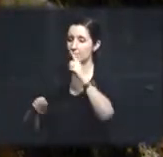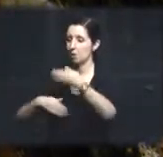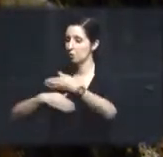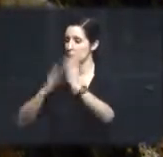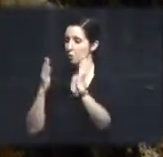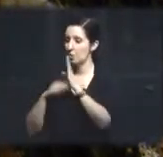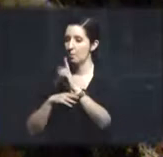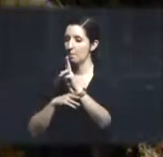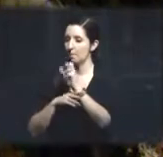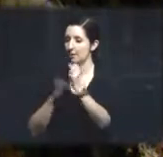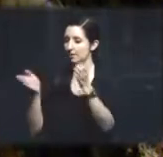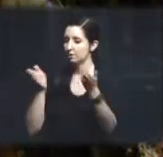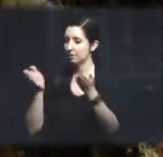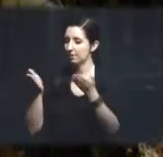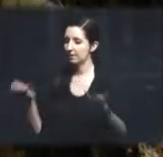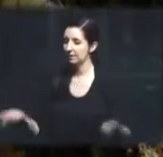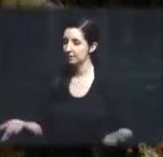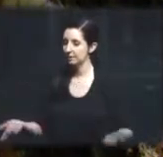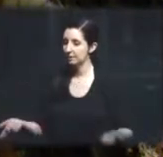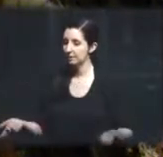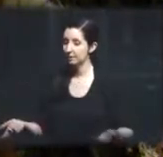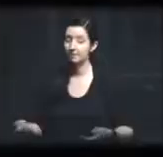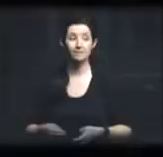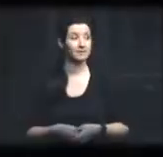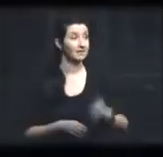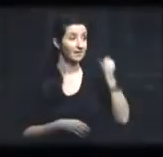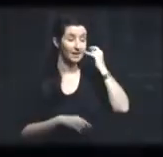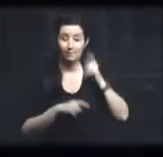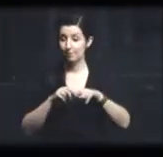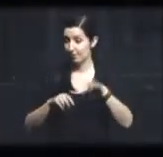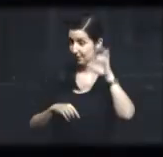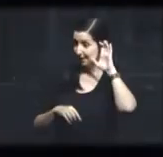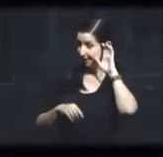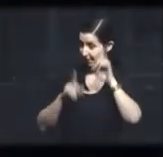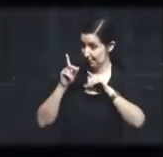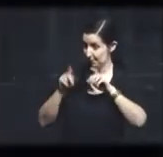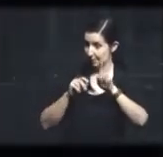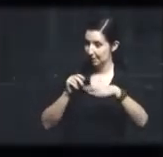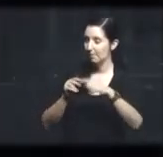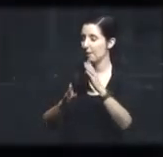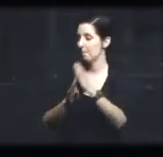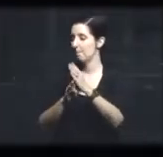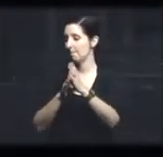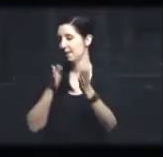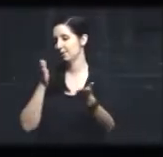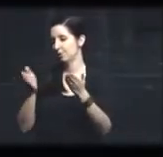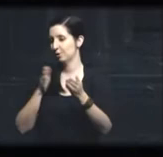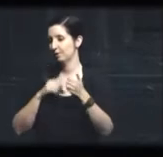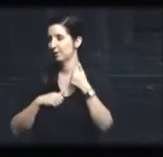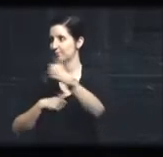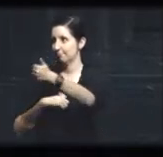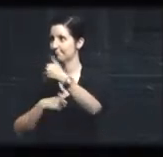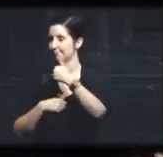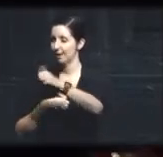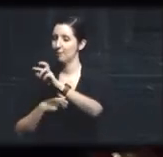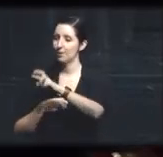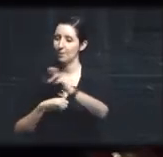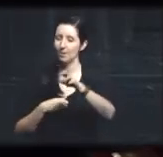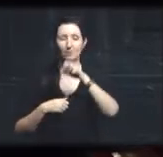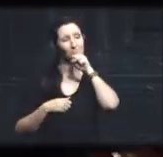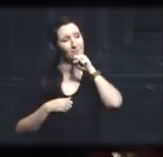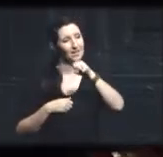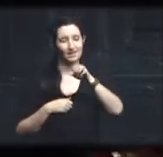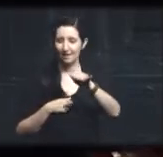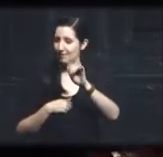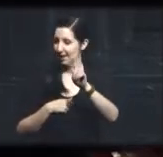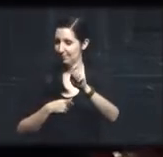Oh. So if you couldn't hear, the question was about bus service to Rampart. And I love that question because I